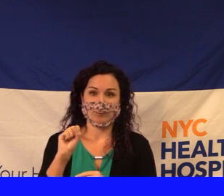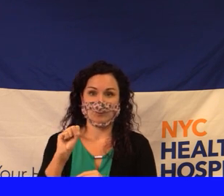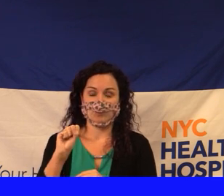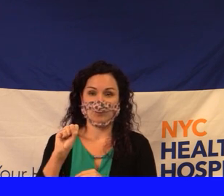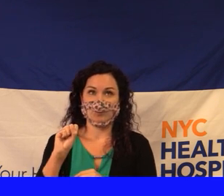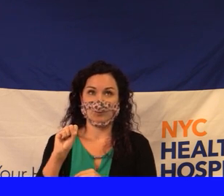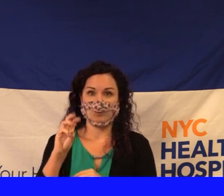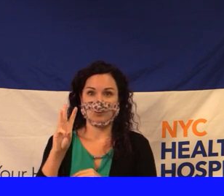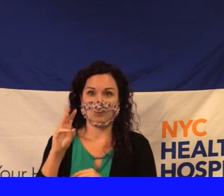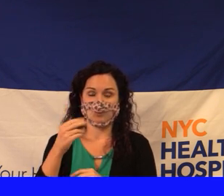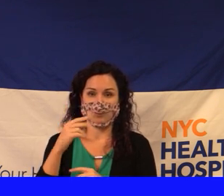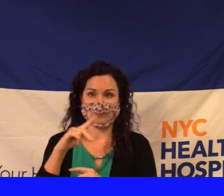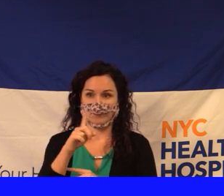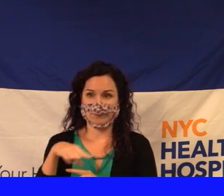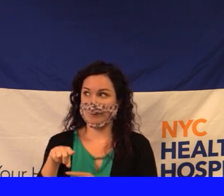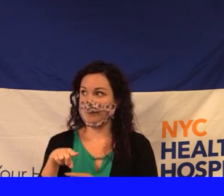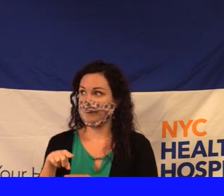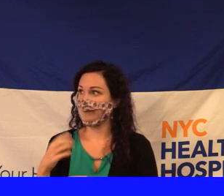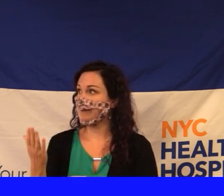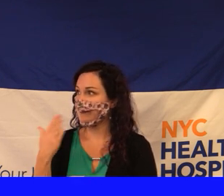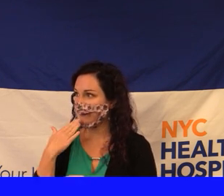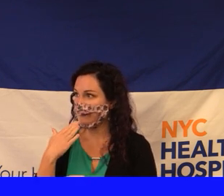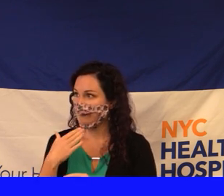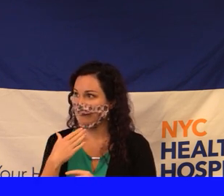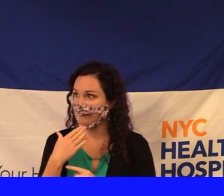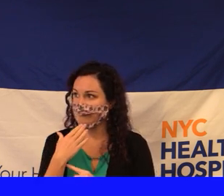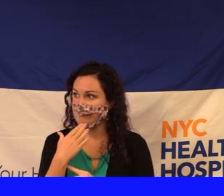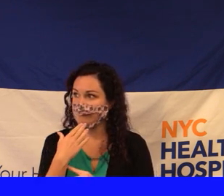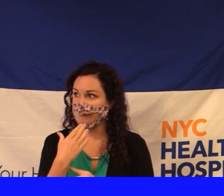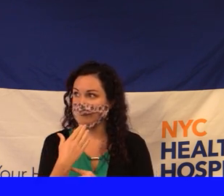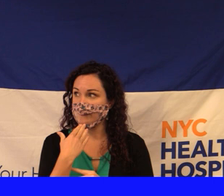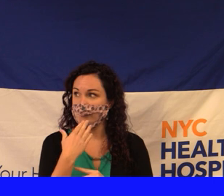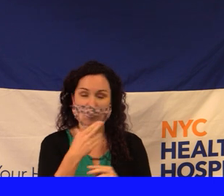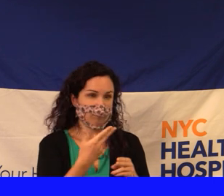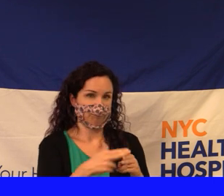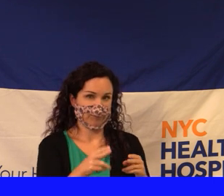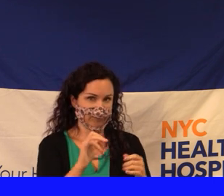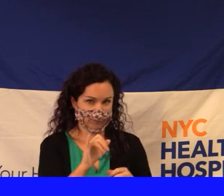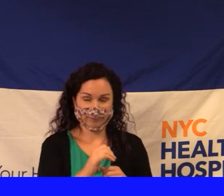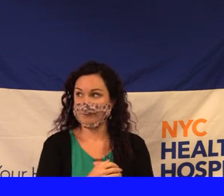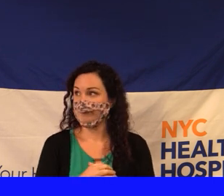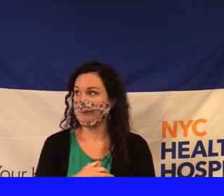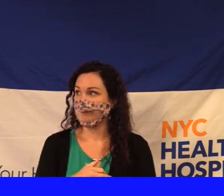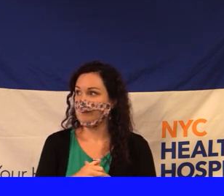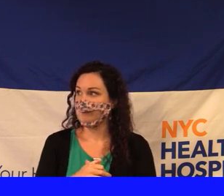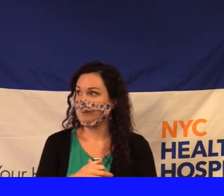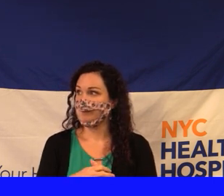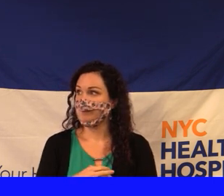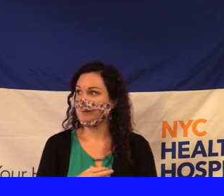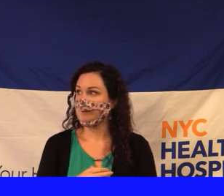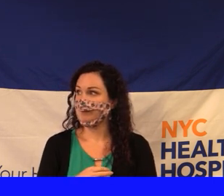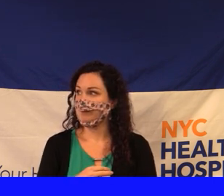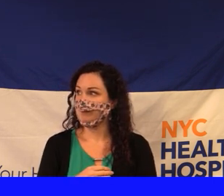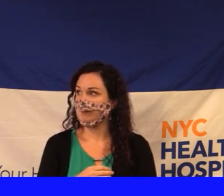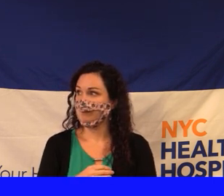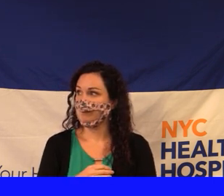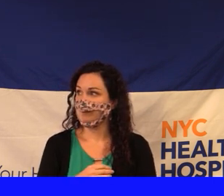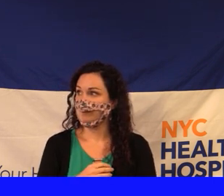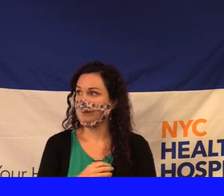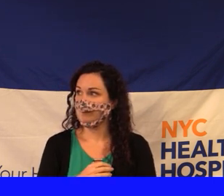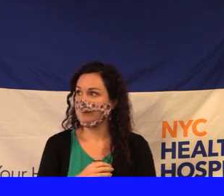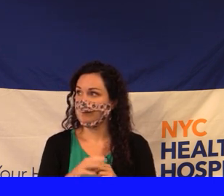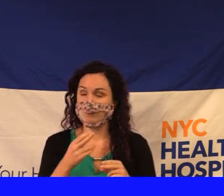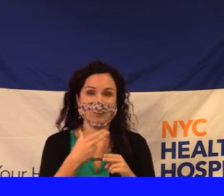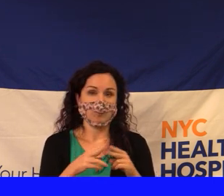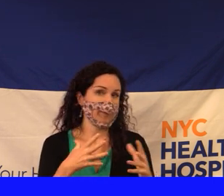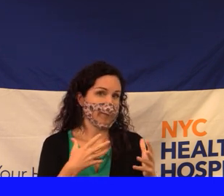Thank you. I will be well. So just quick regulatory